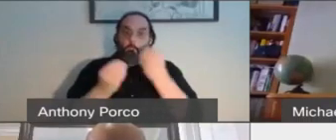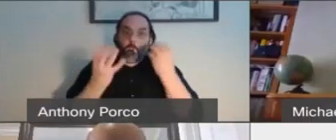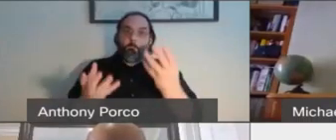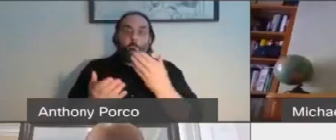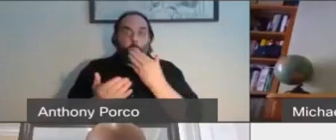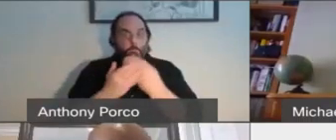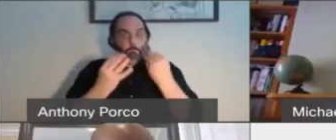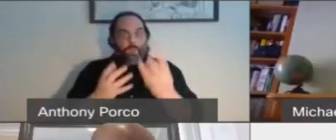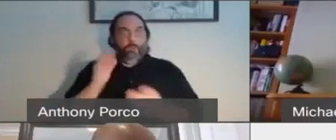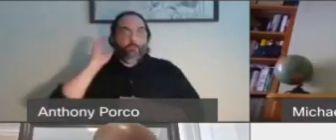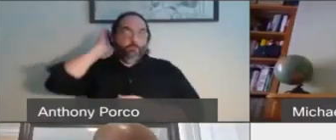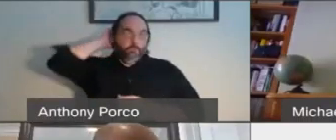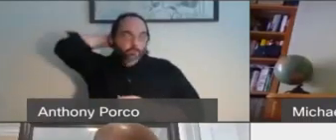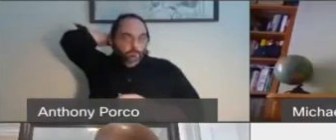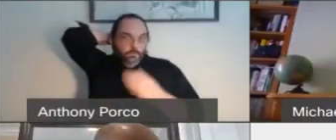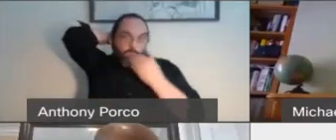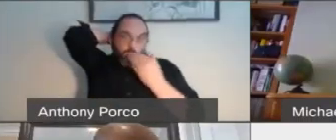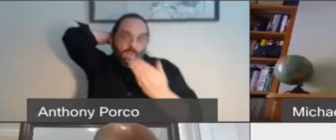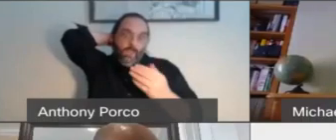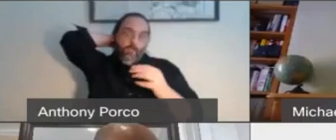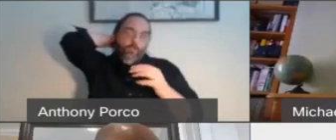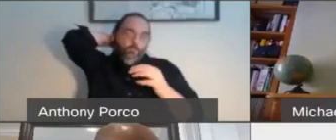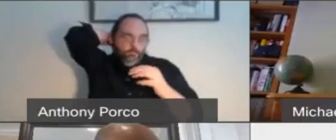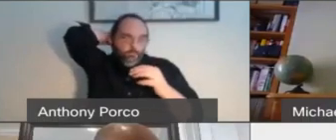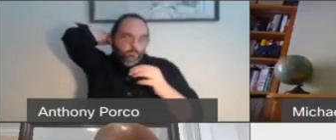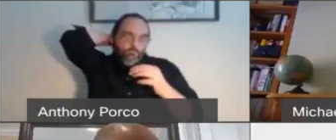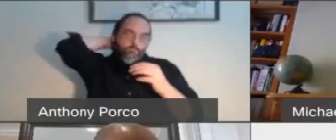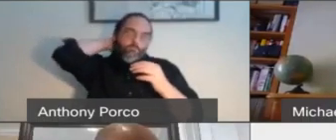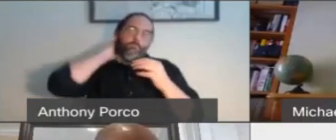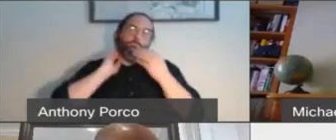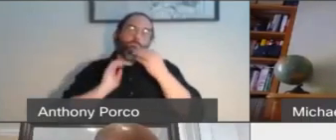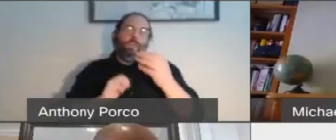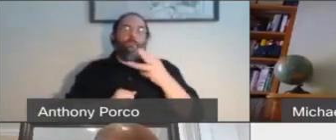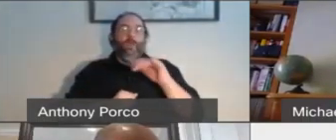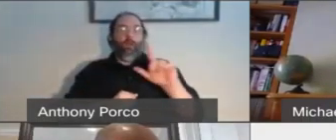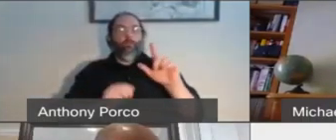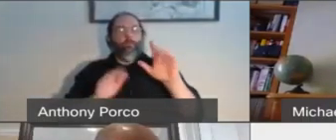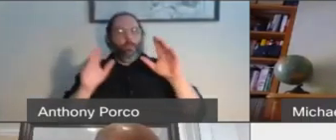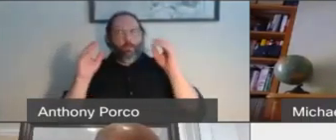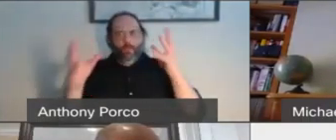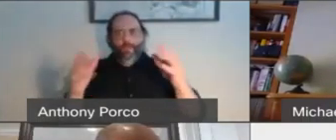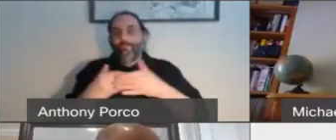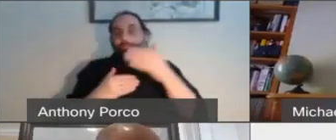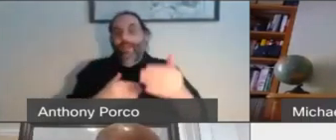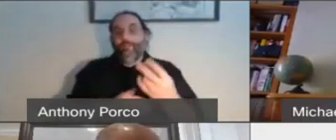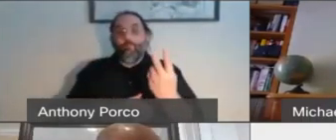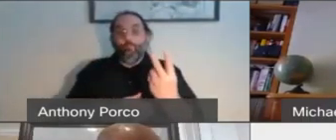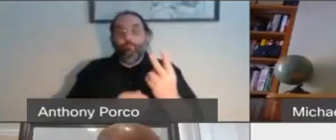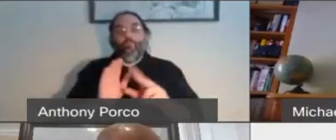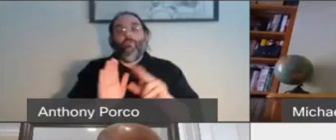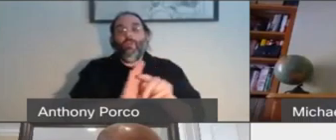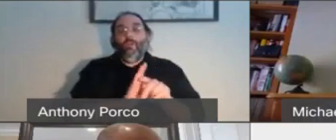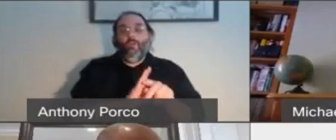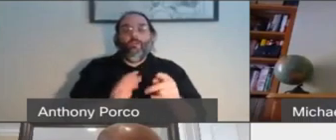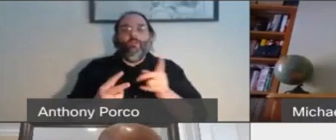informative. So again, thank you so much, Michael, for such great information. Coming up next, we have two videos, one by